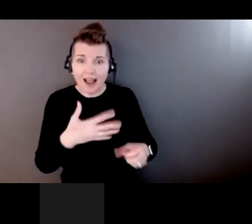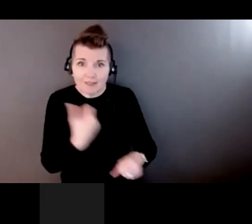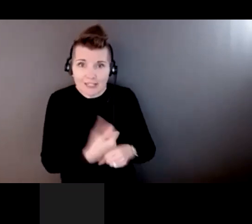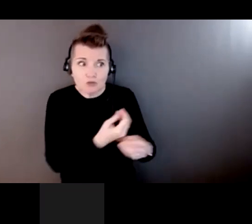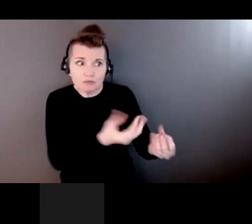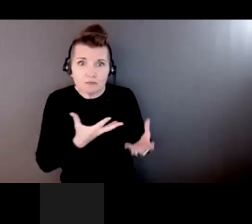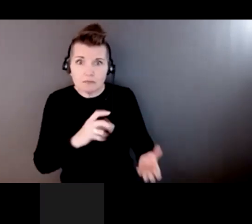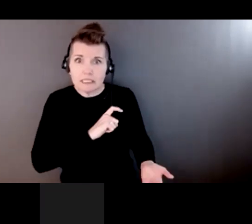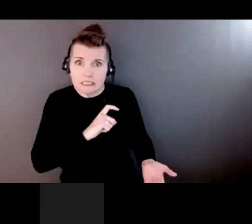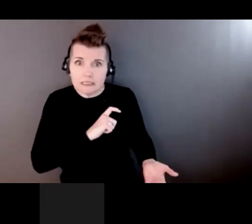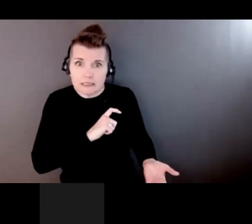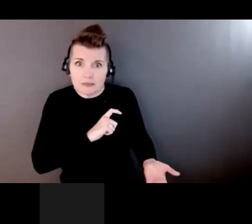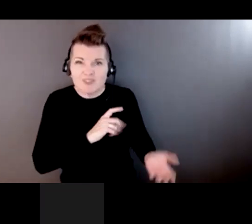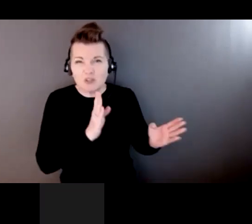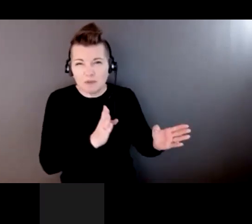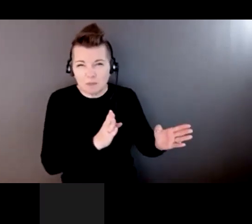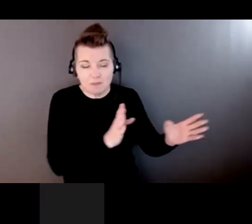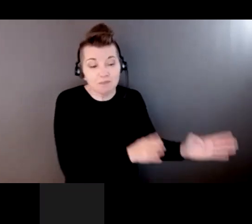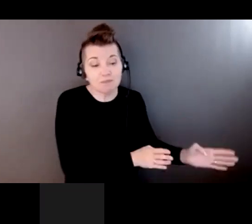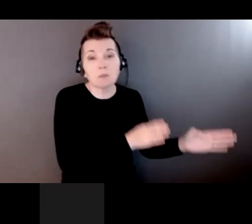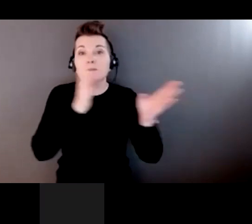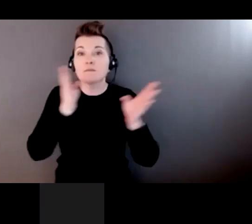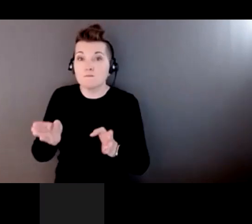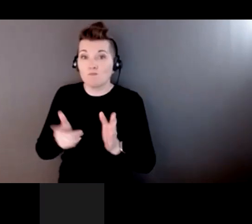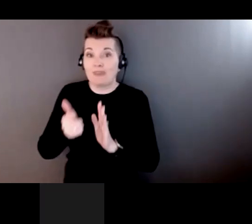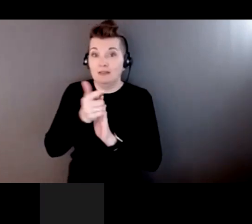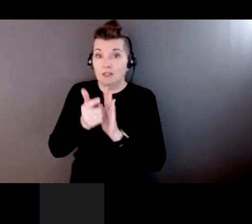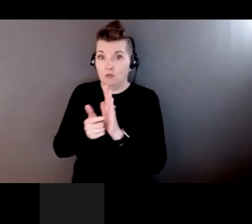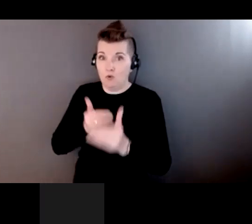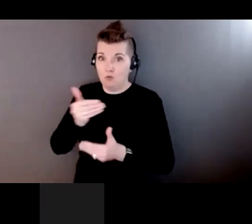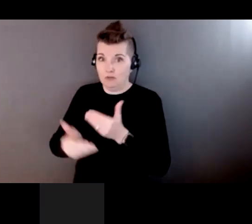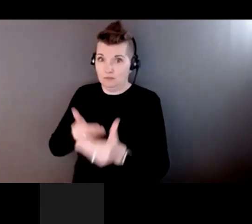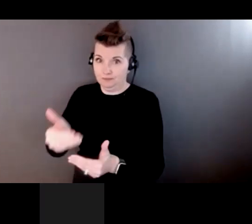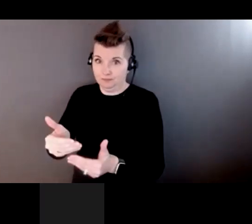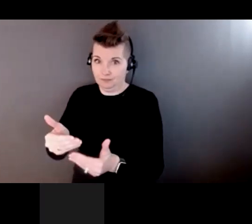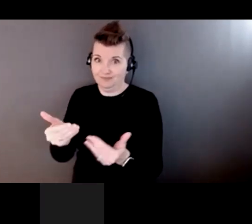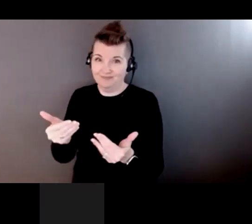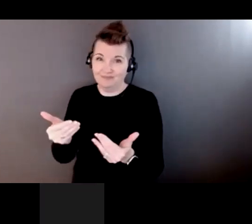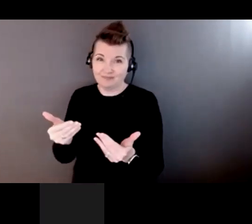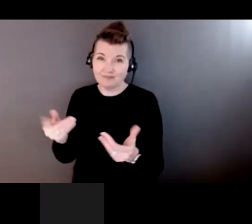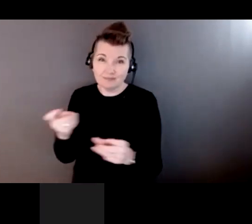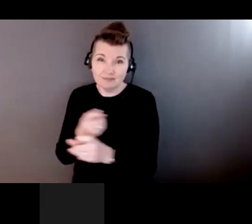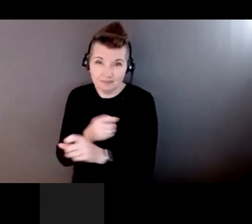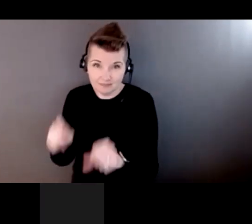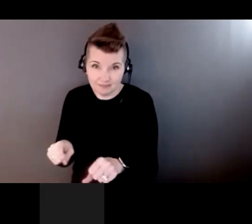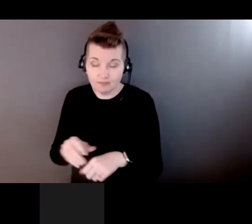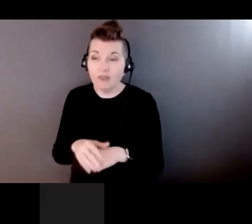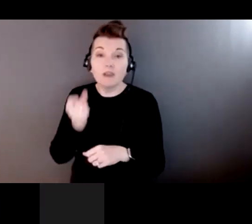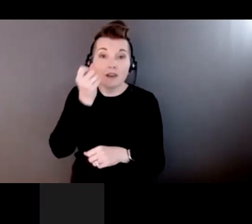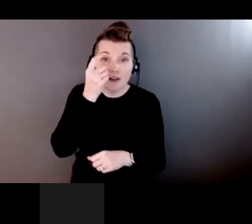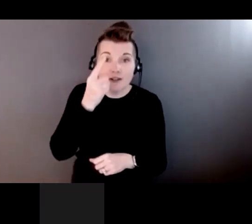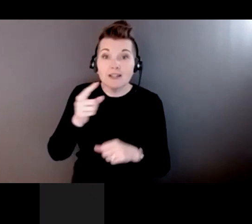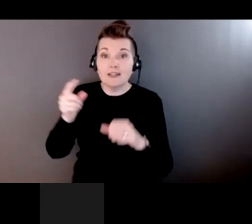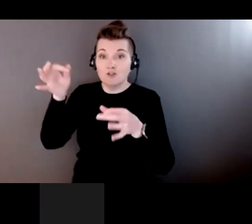The other thing is a legal process. There are two ways in which matters can go through the criminal justice